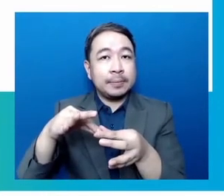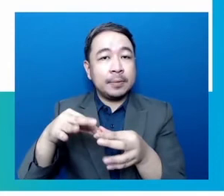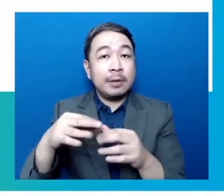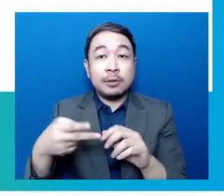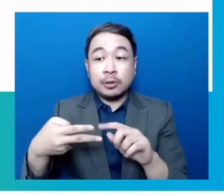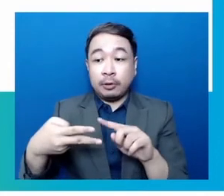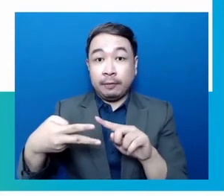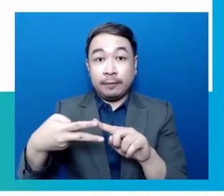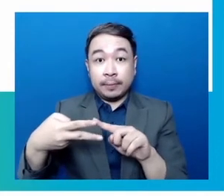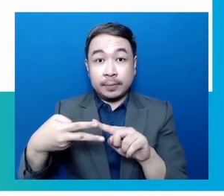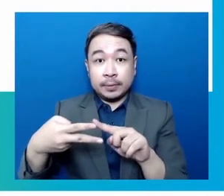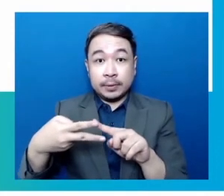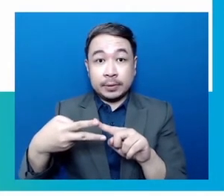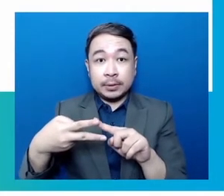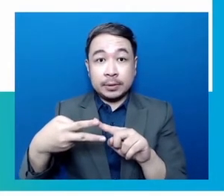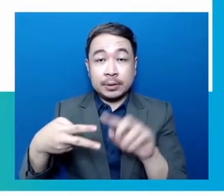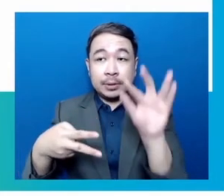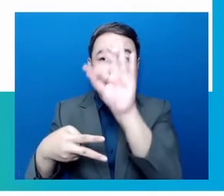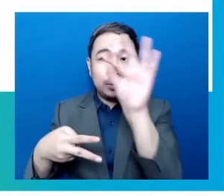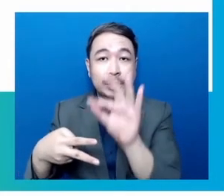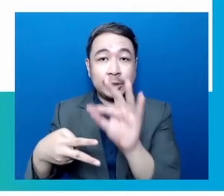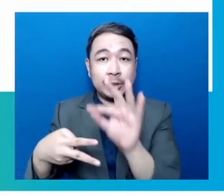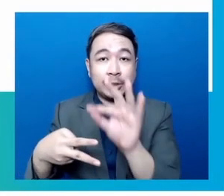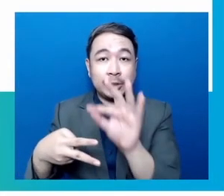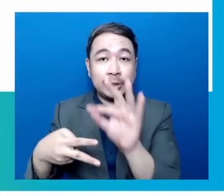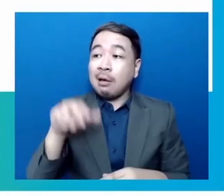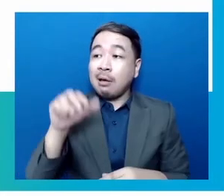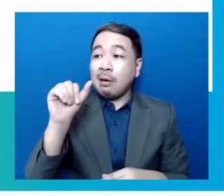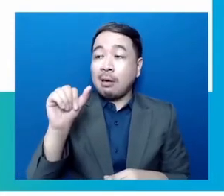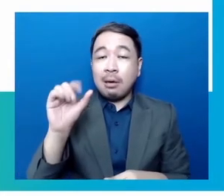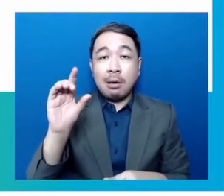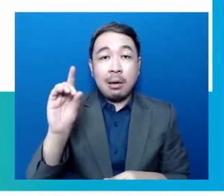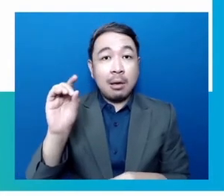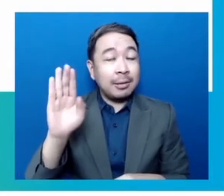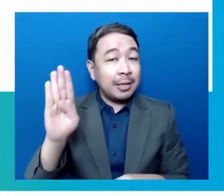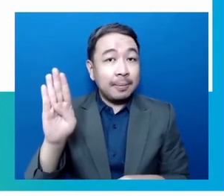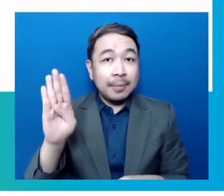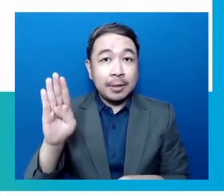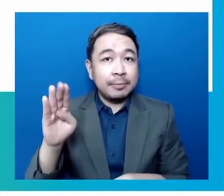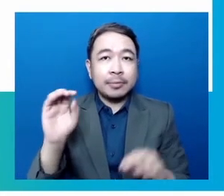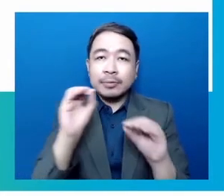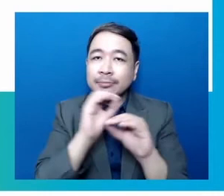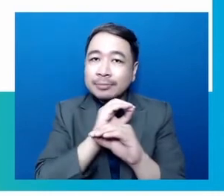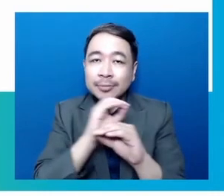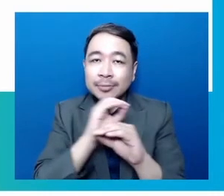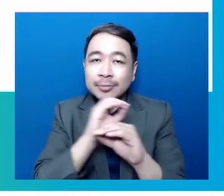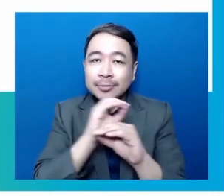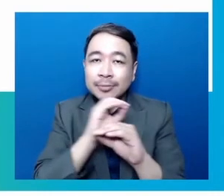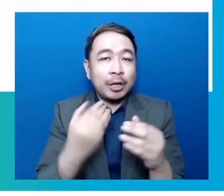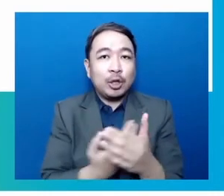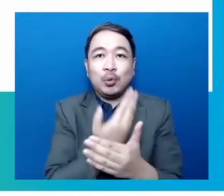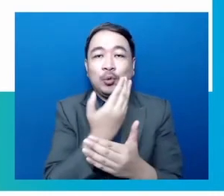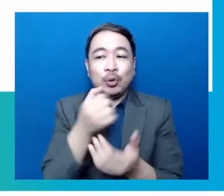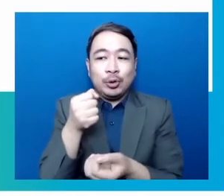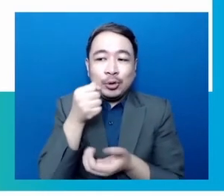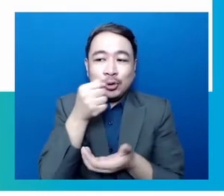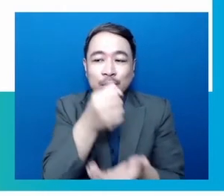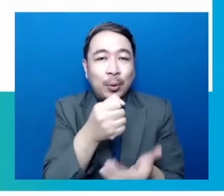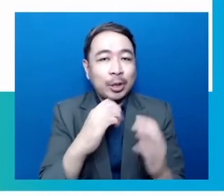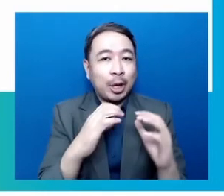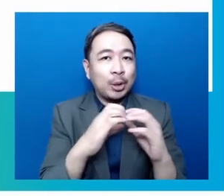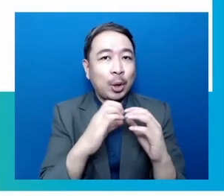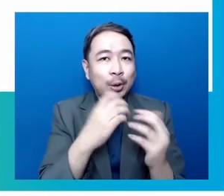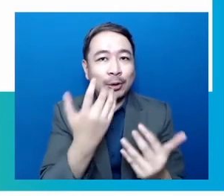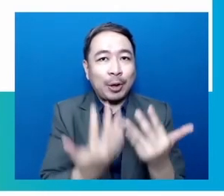question, while ADB has not supported any new coal finance since 2014, why does the bank still hesitate